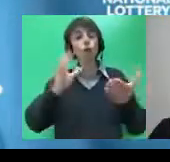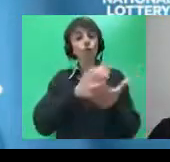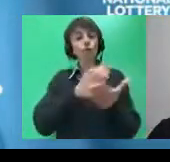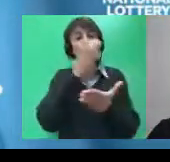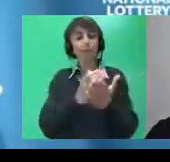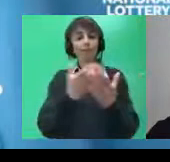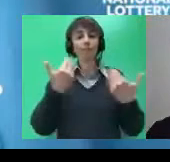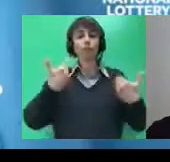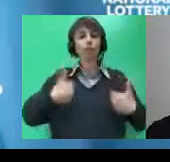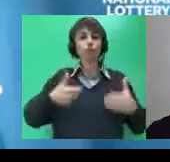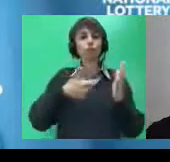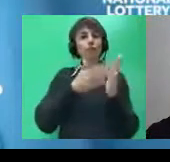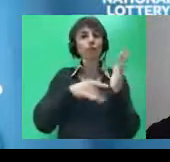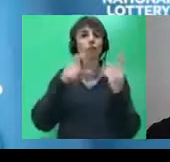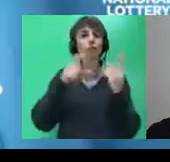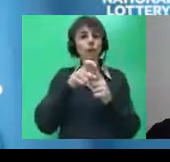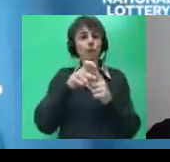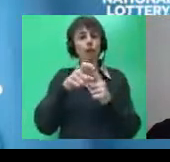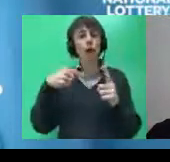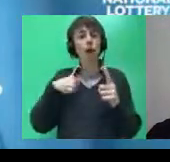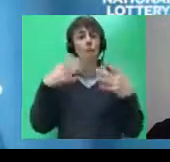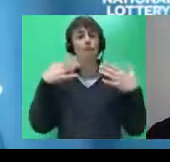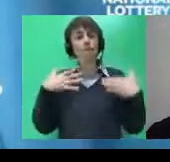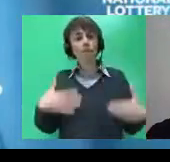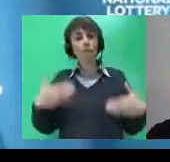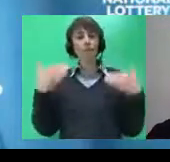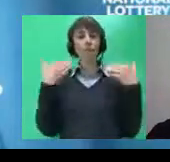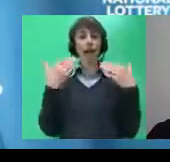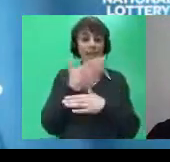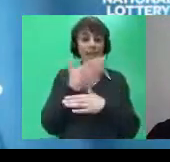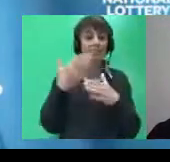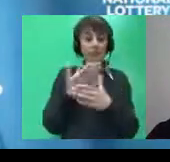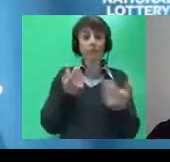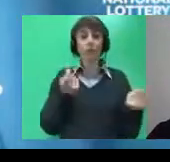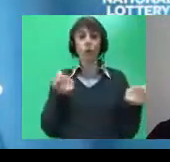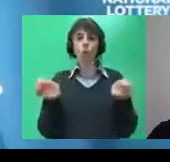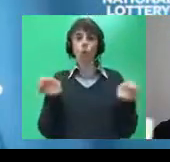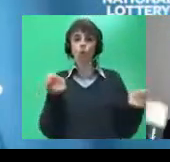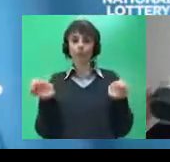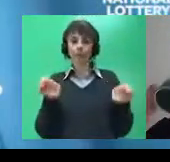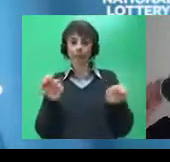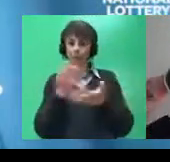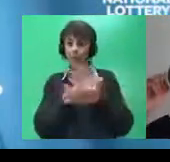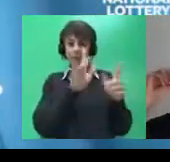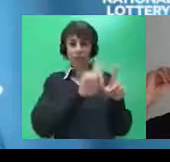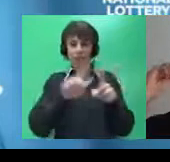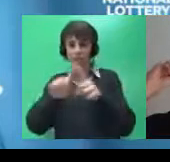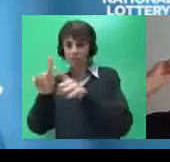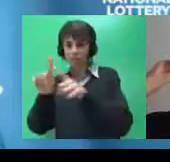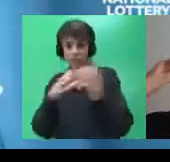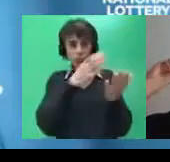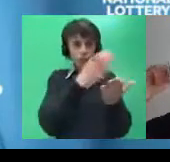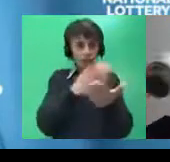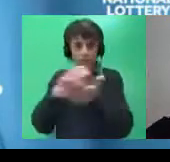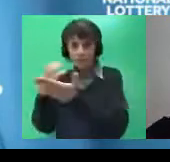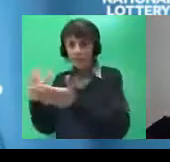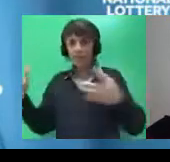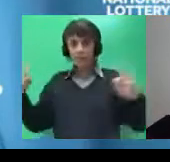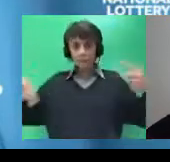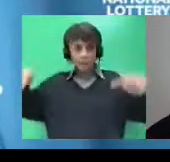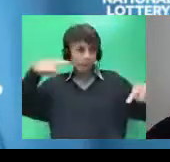Campaign Coordinator, which involves coordinating the relationships with the charities. And there's a couple of areas of work that